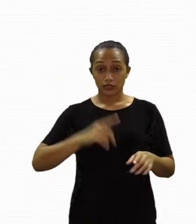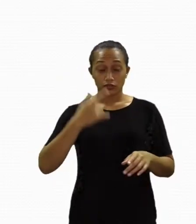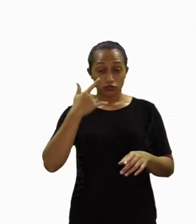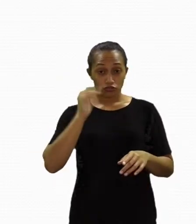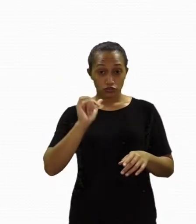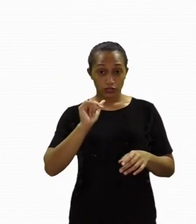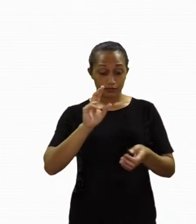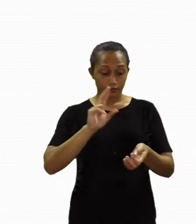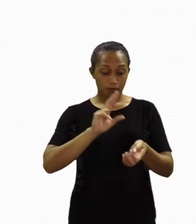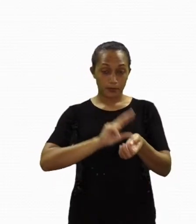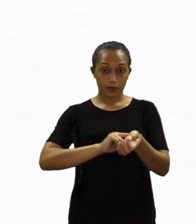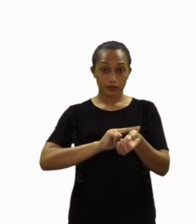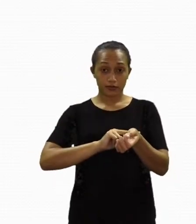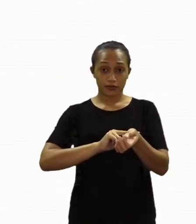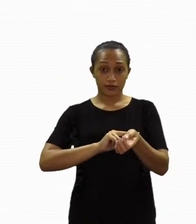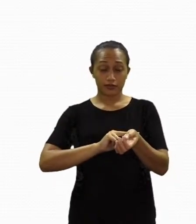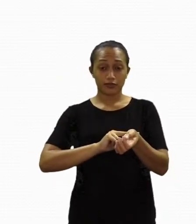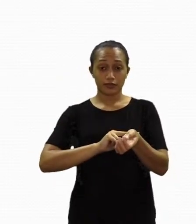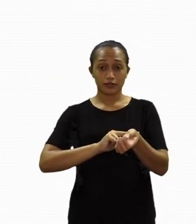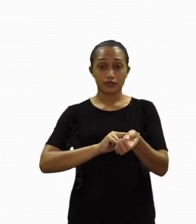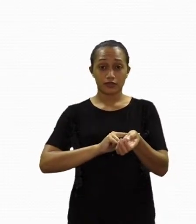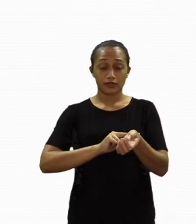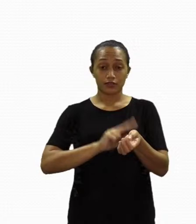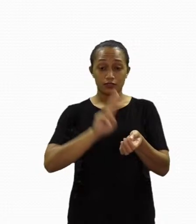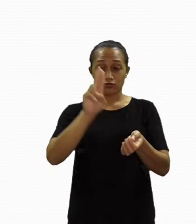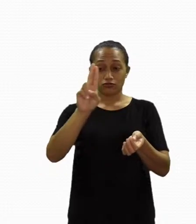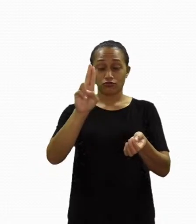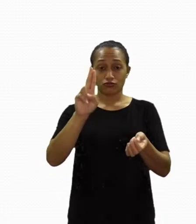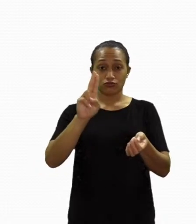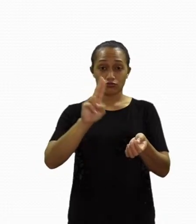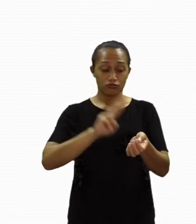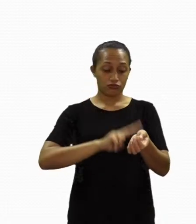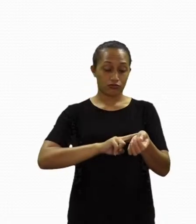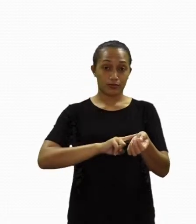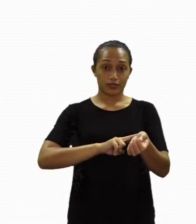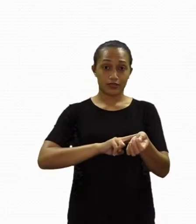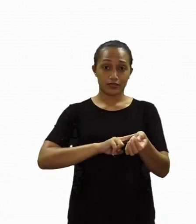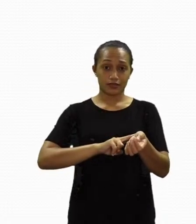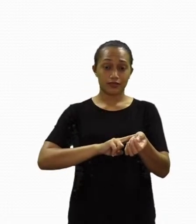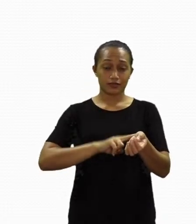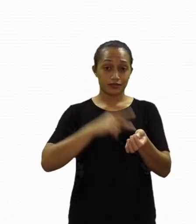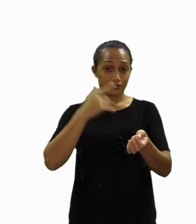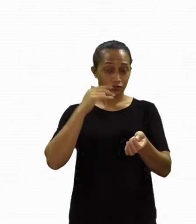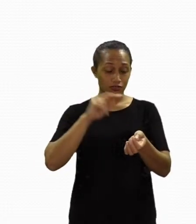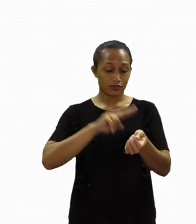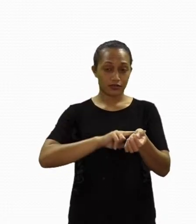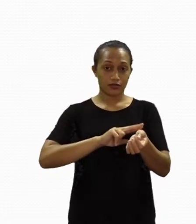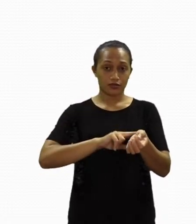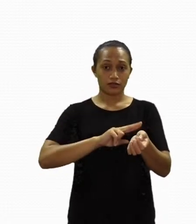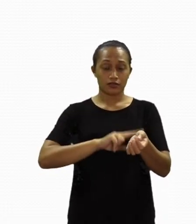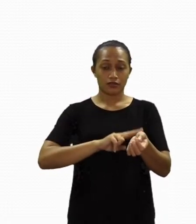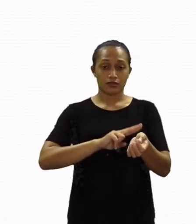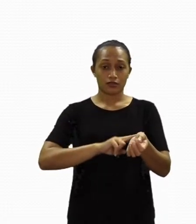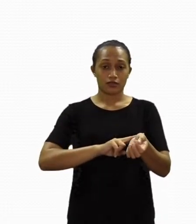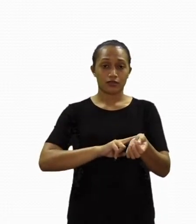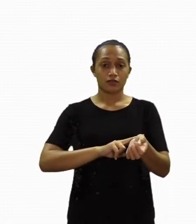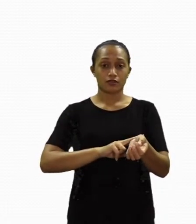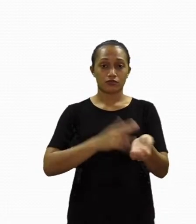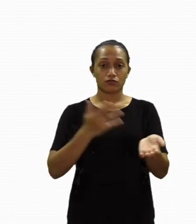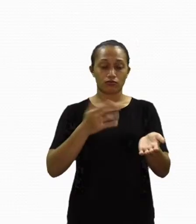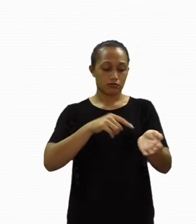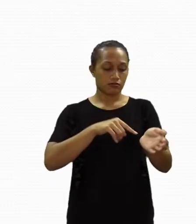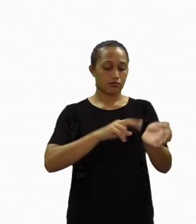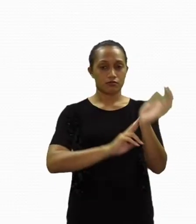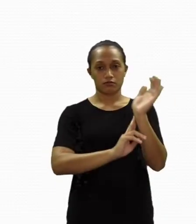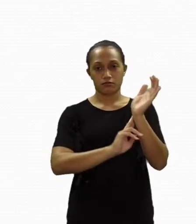your pulse at your wrist. Place 2 fingers between the bone and the tendon over your radial artery, which is located